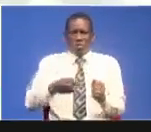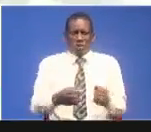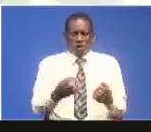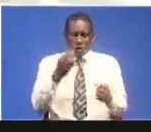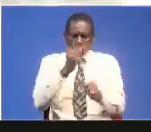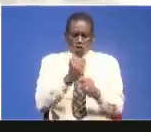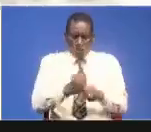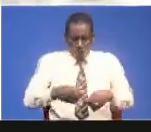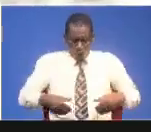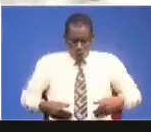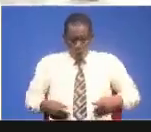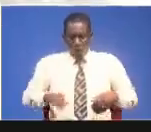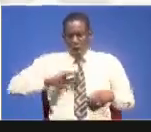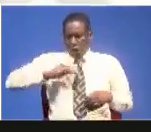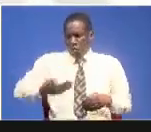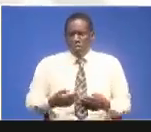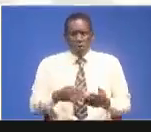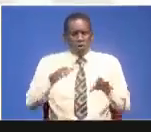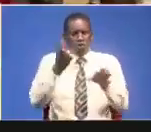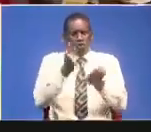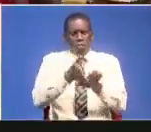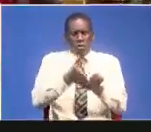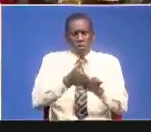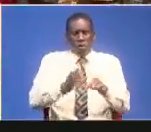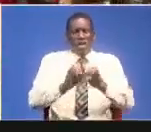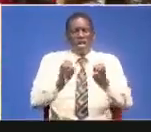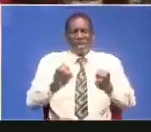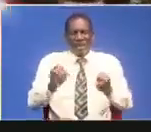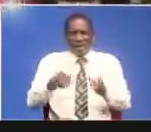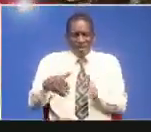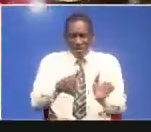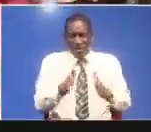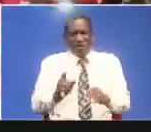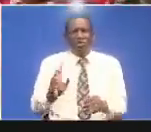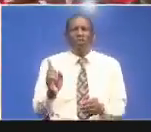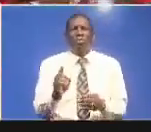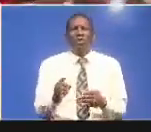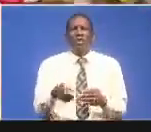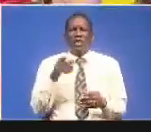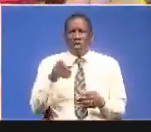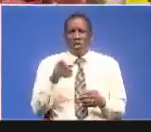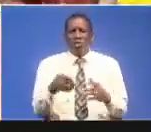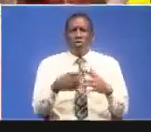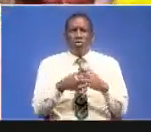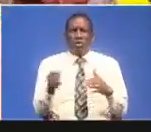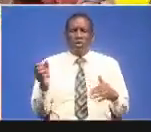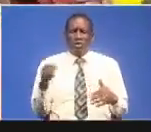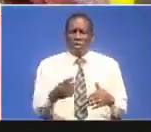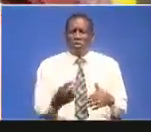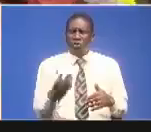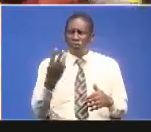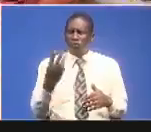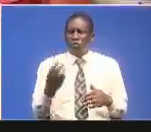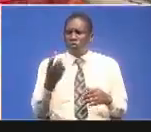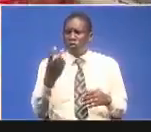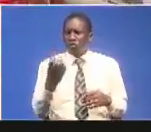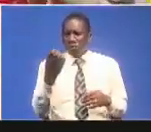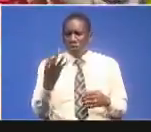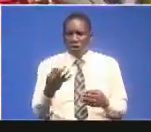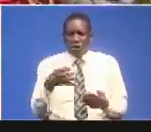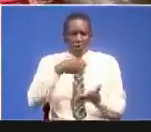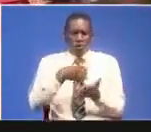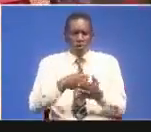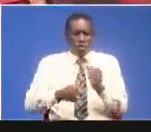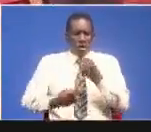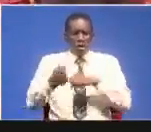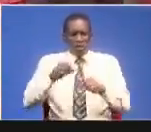for youth and women to participate in cleaning efforts. The exercise, which was set to begin in March 2023, was to include